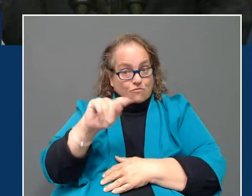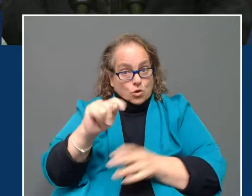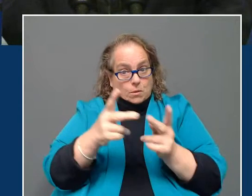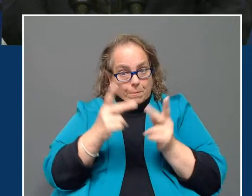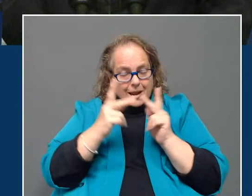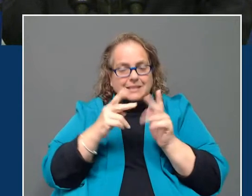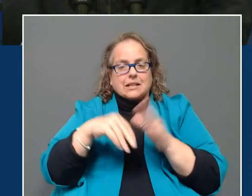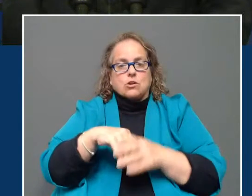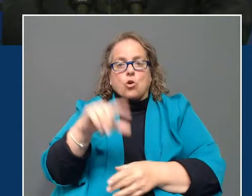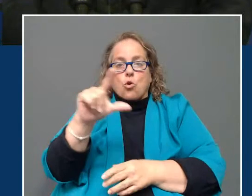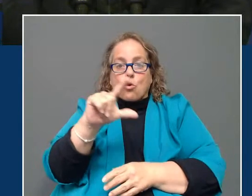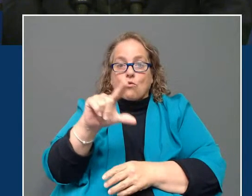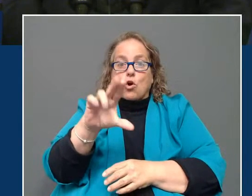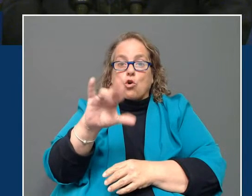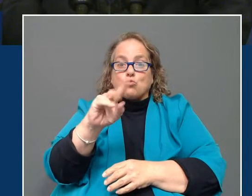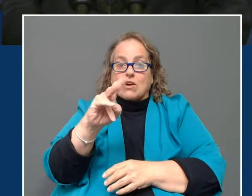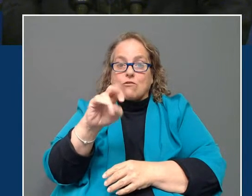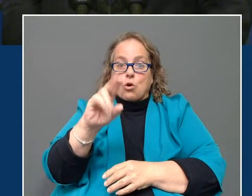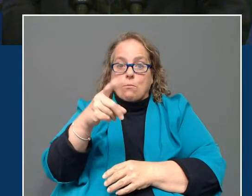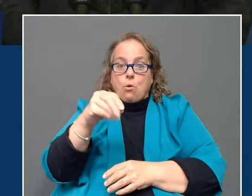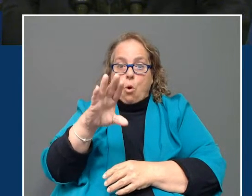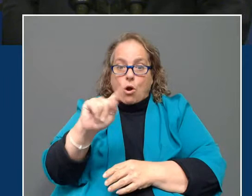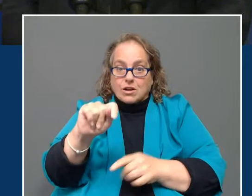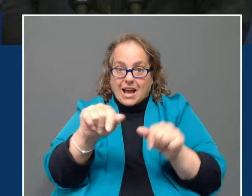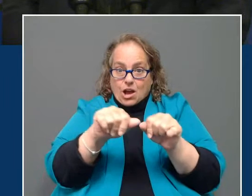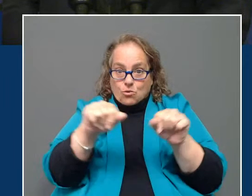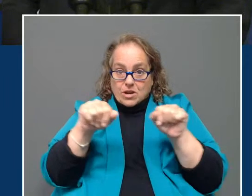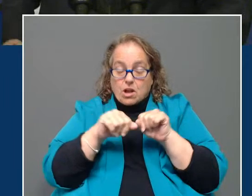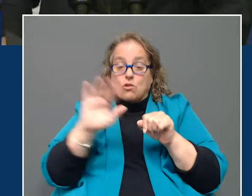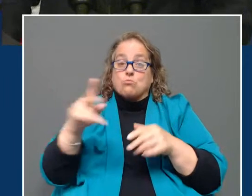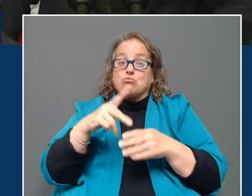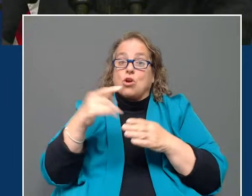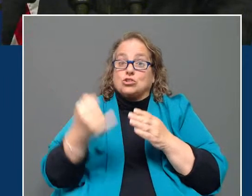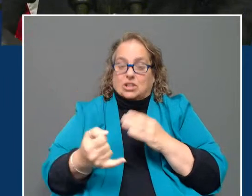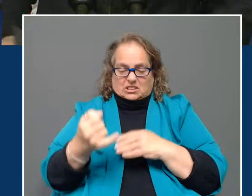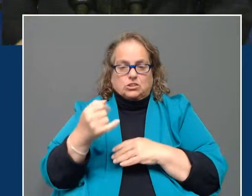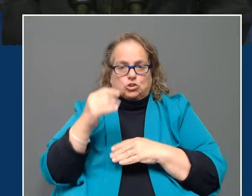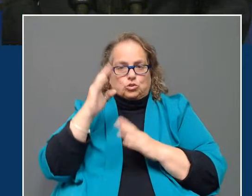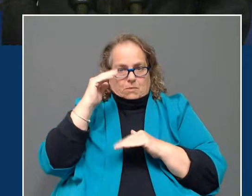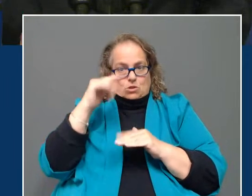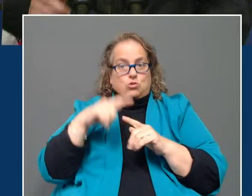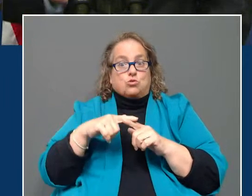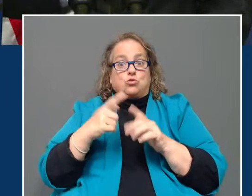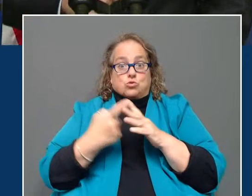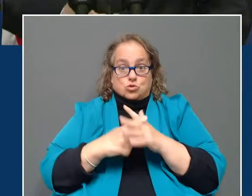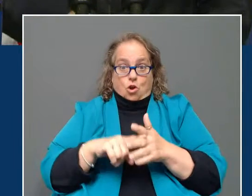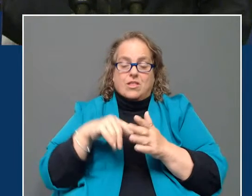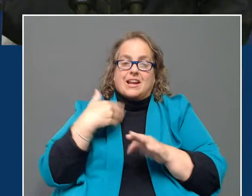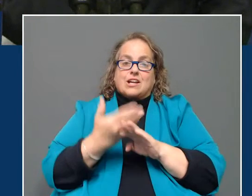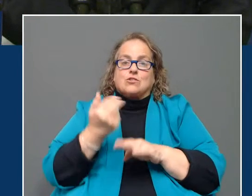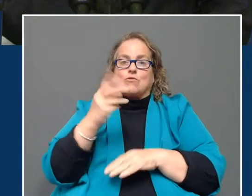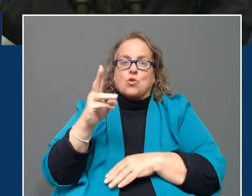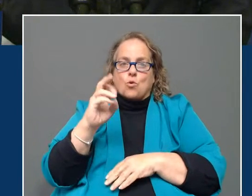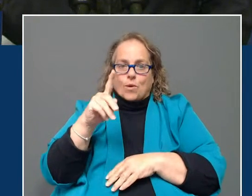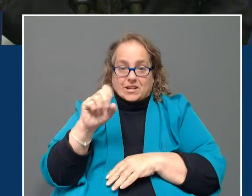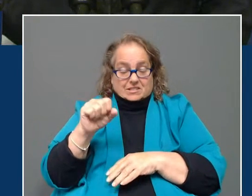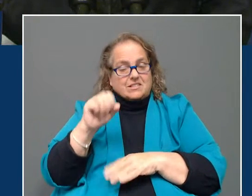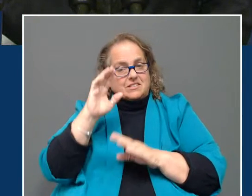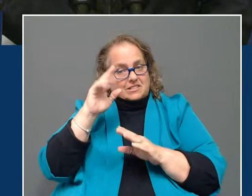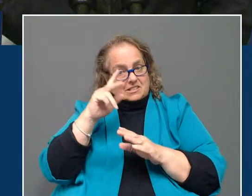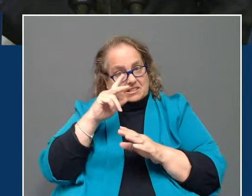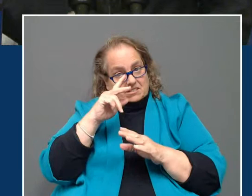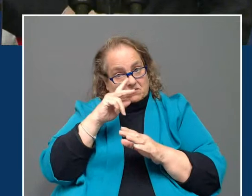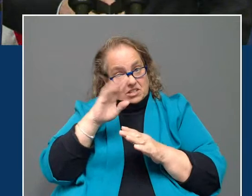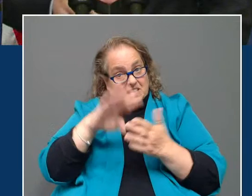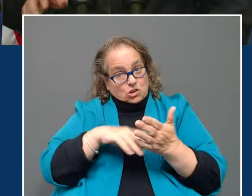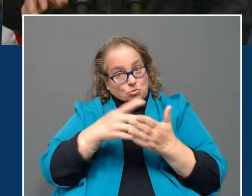Riverport area. The project's expected to get underway in the coming weeks and is scheduled to be completed this August. You've heard me